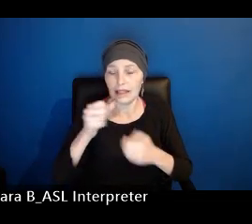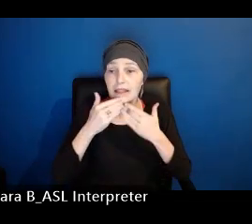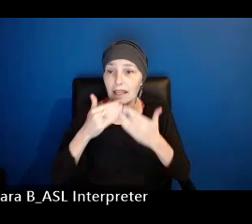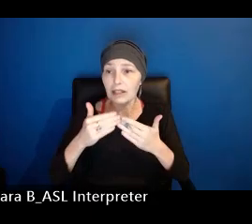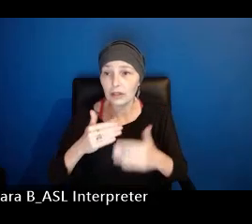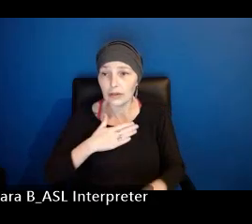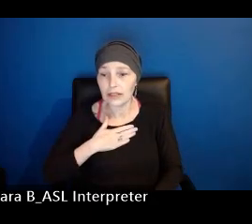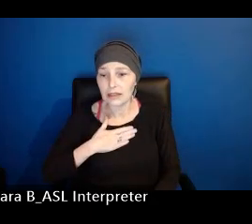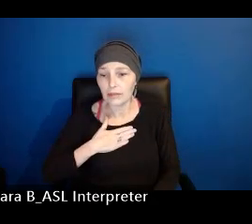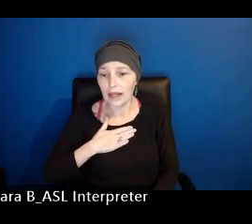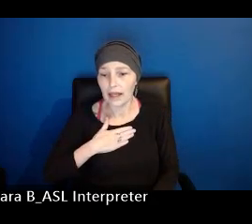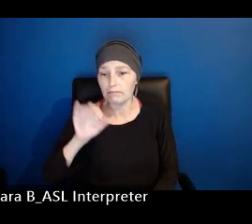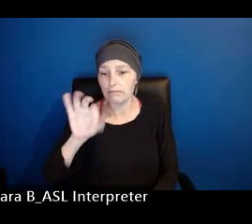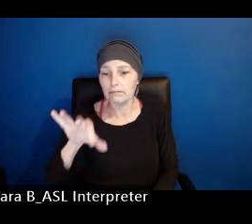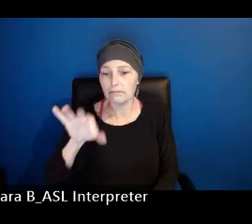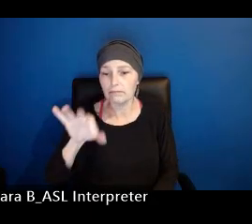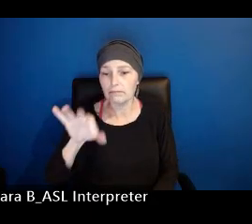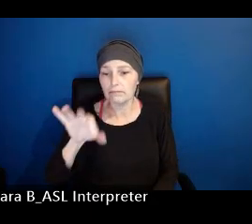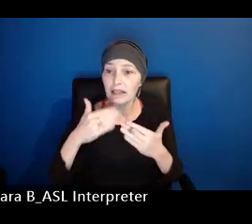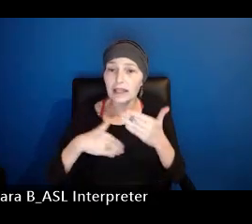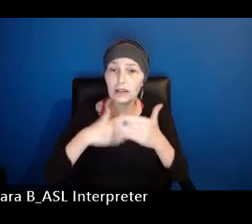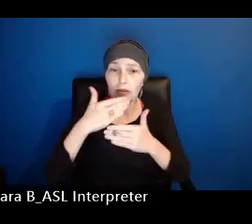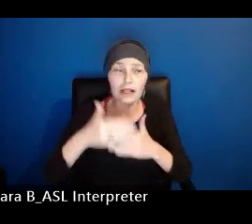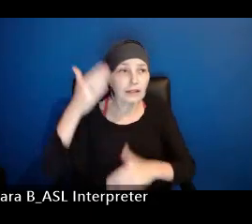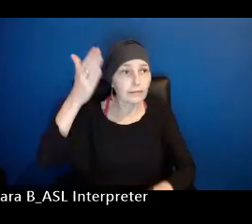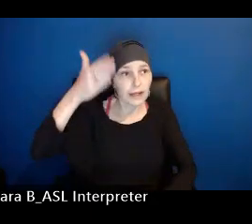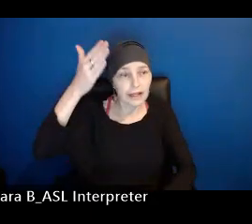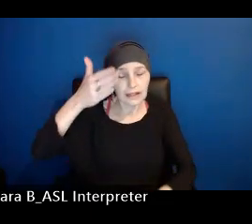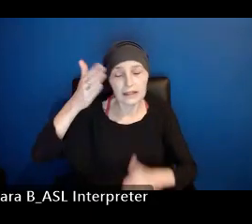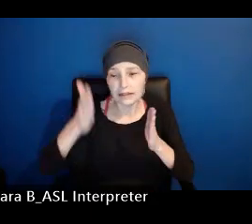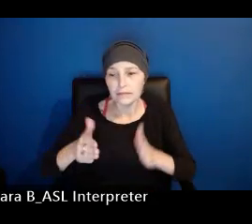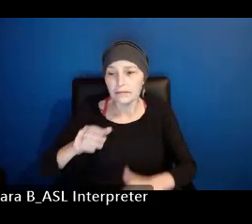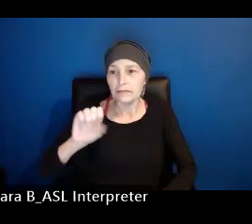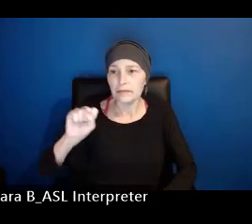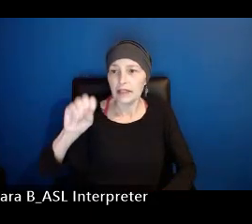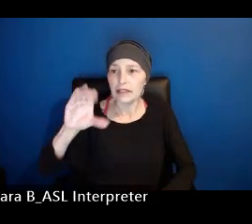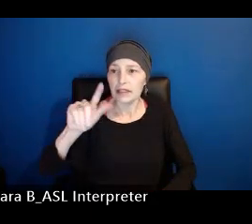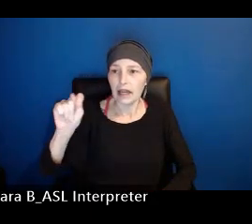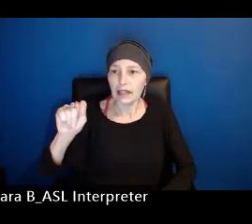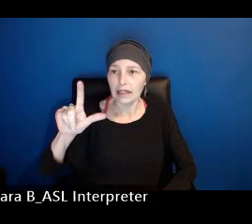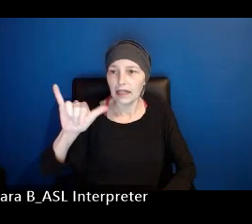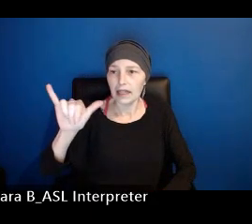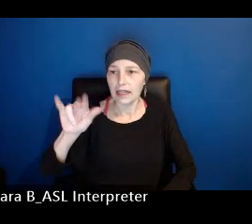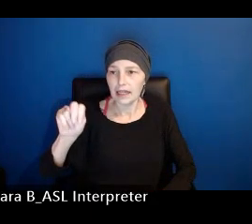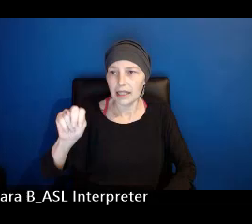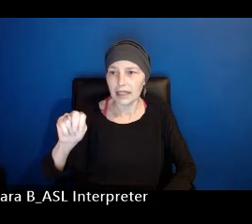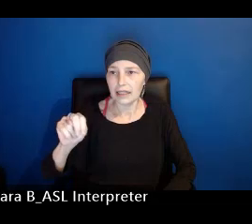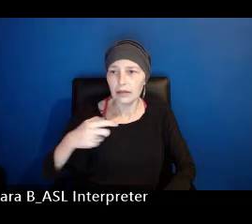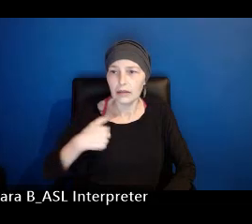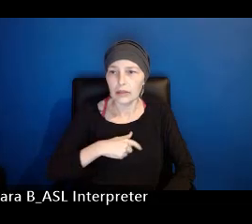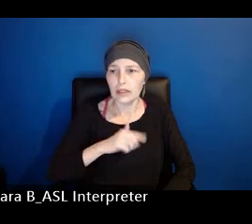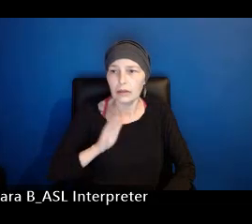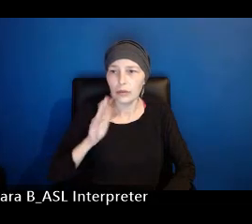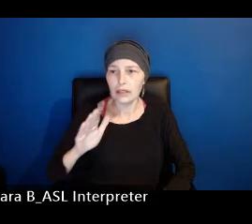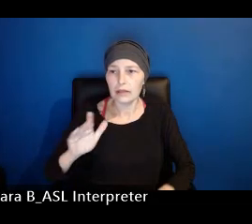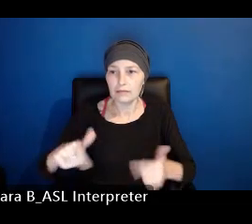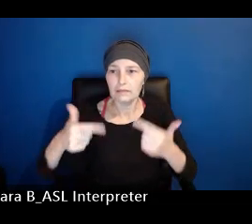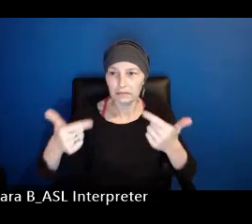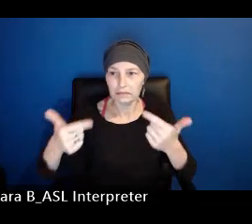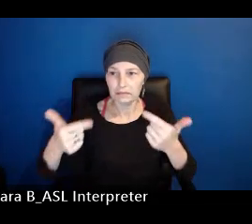Andreas. Our next speaker is Scott Lynn. We are going to enable your